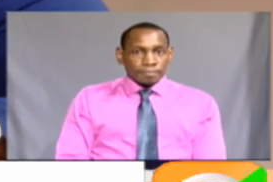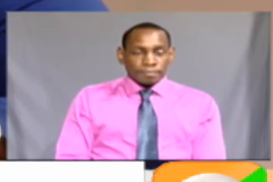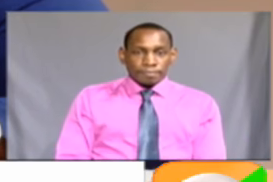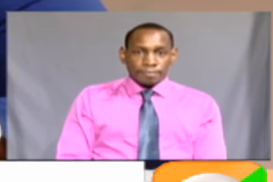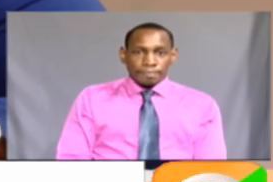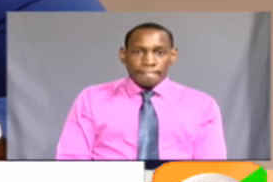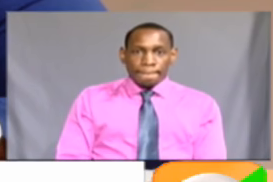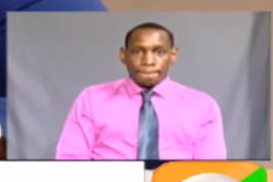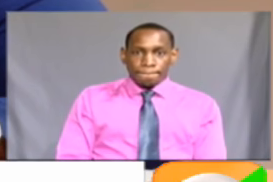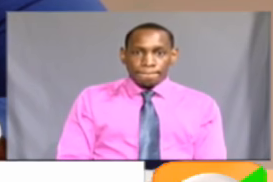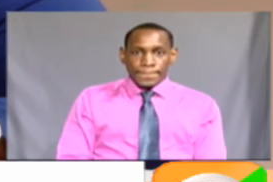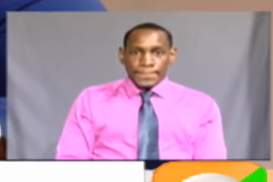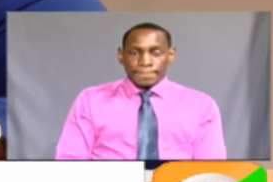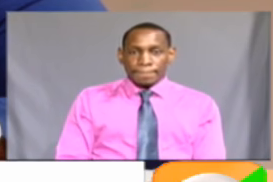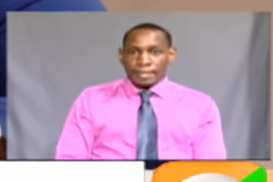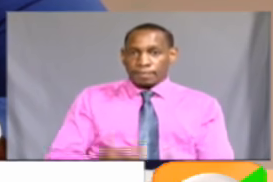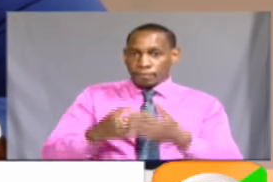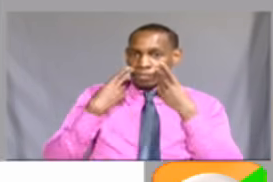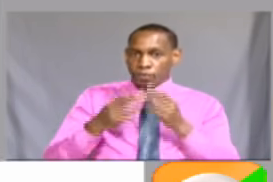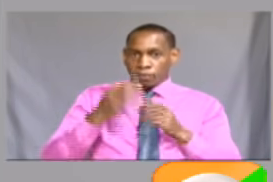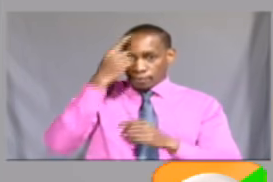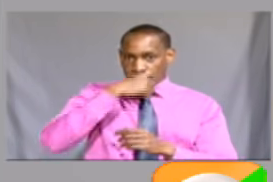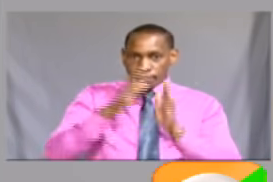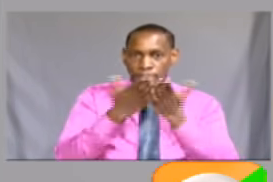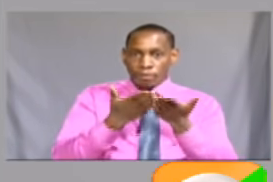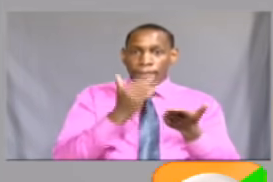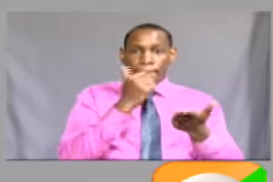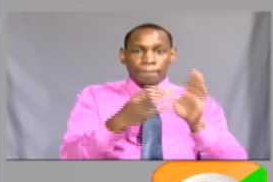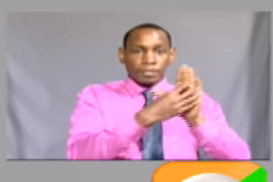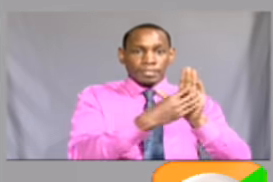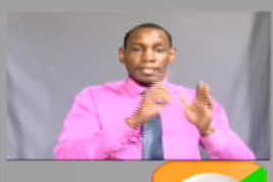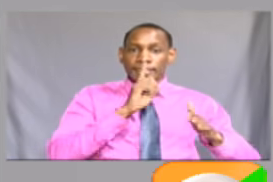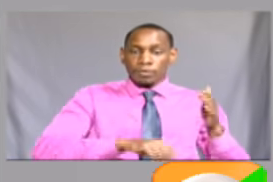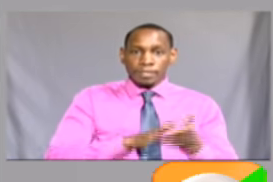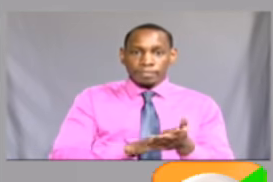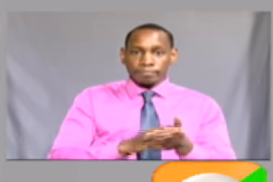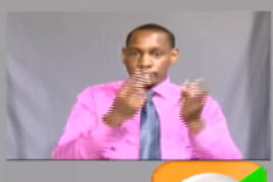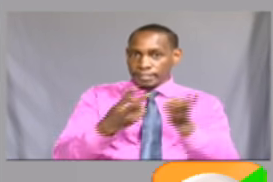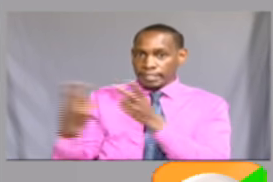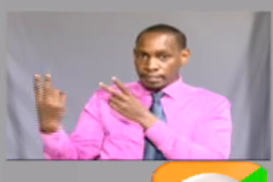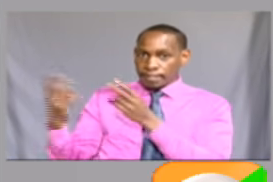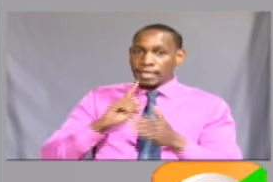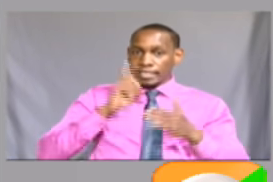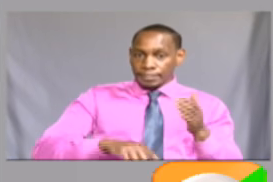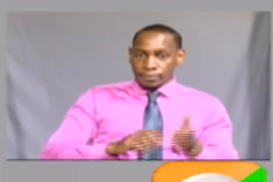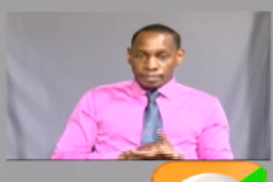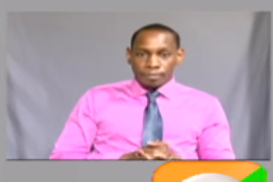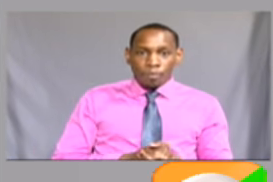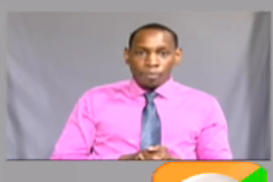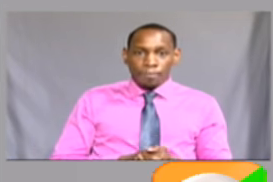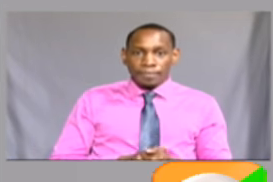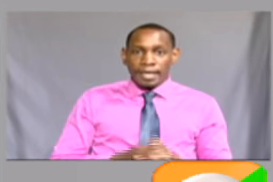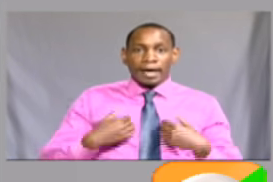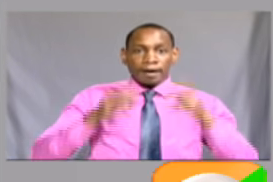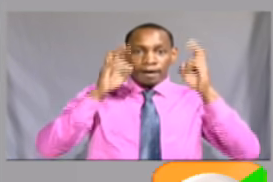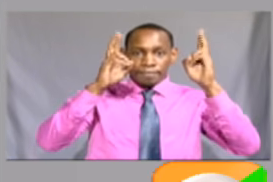was speaking, we were seeing a Facebook post by Minister Mutahi Kagwe on this issue, and you talk about, there it is, and uh-huh. He's saying that kuna